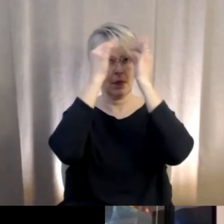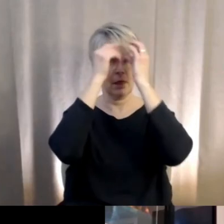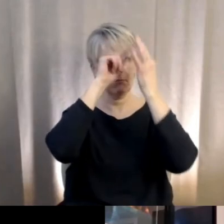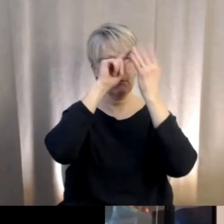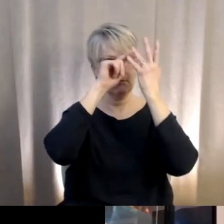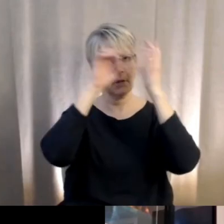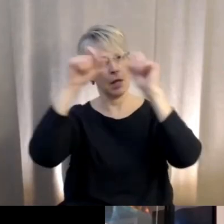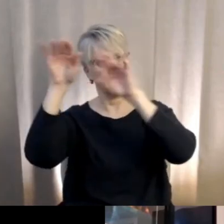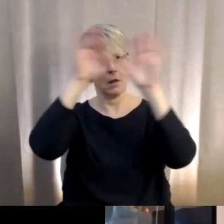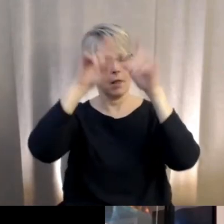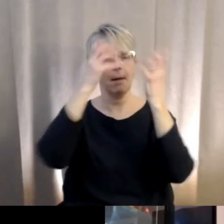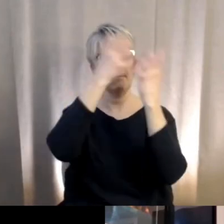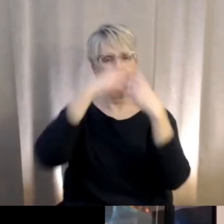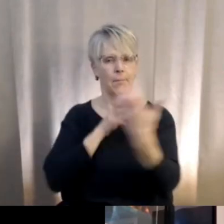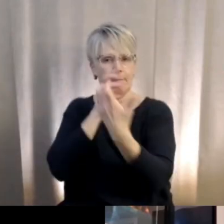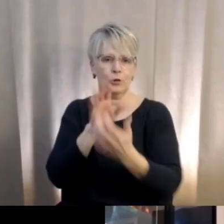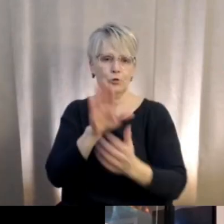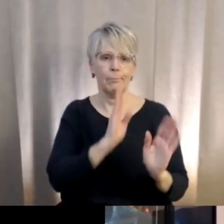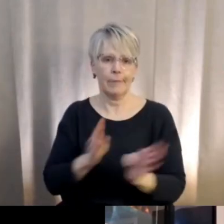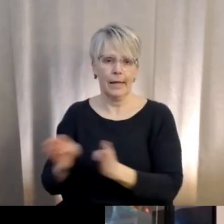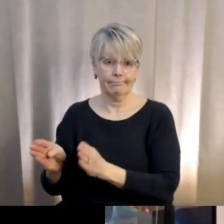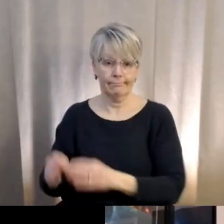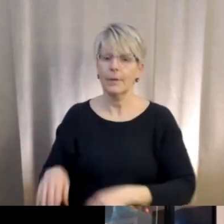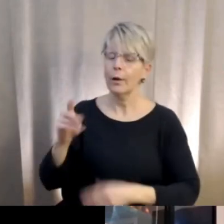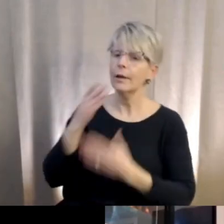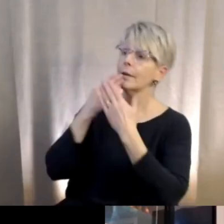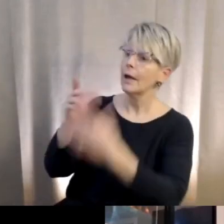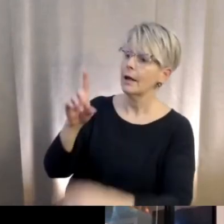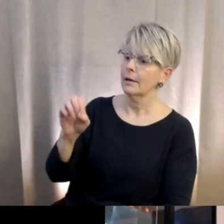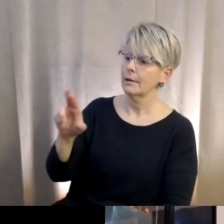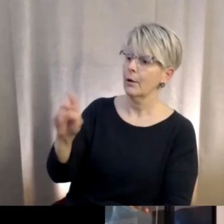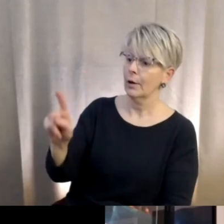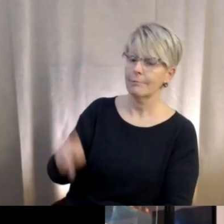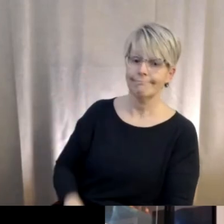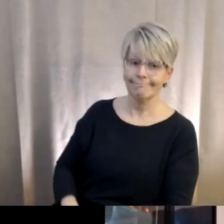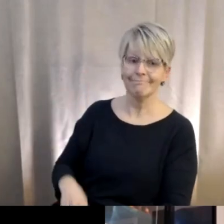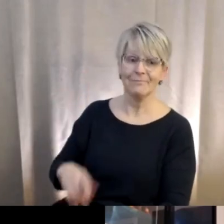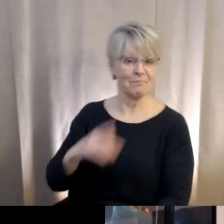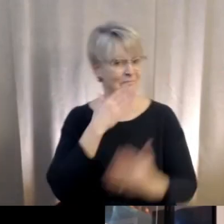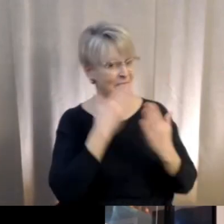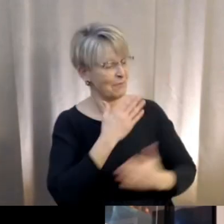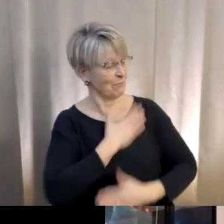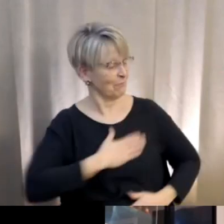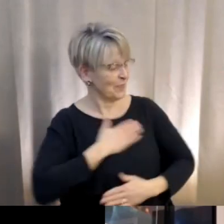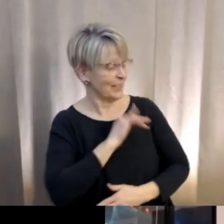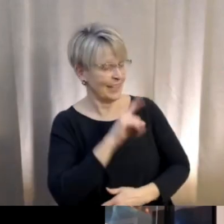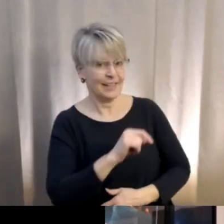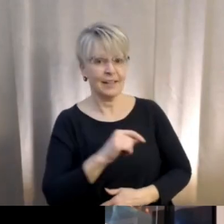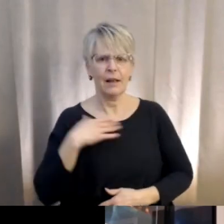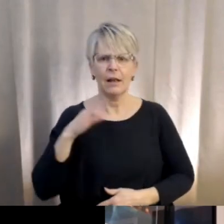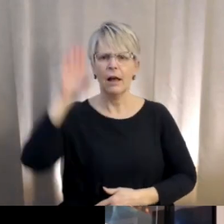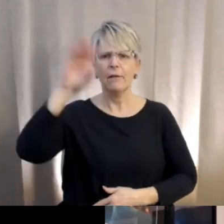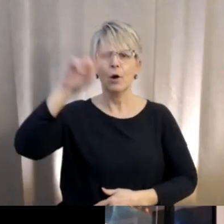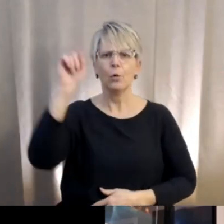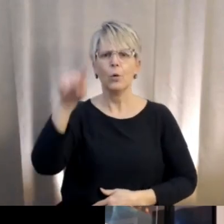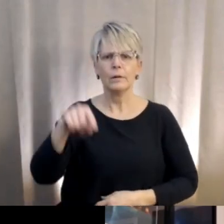plan. Perfect. Thanks, Derek. My pleasure. I appreciate being here. I have a question, John.